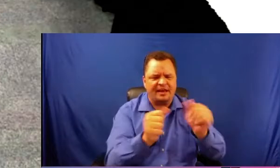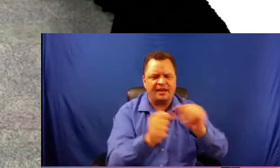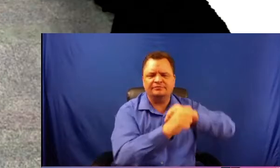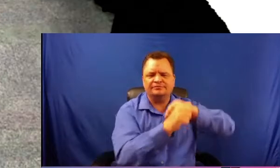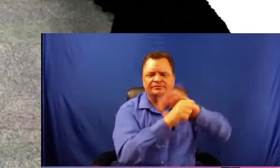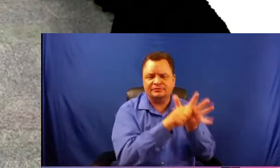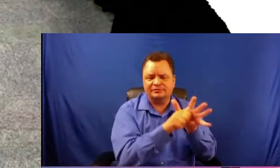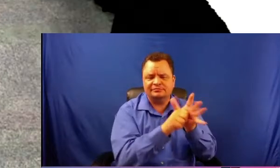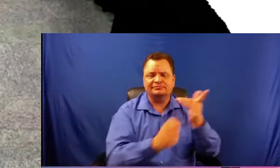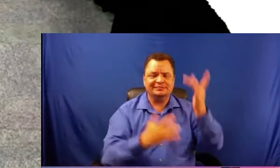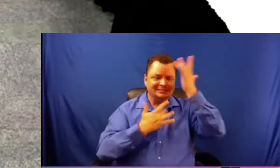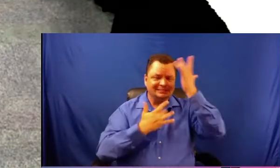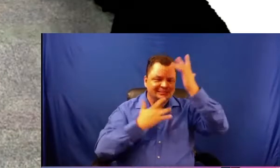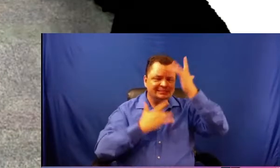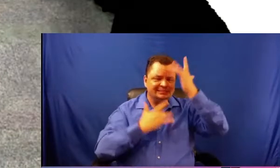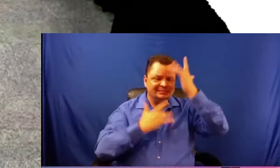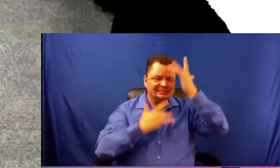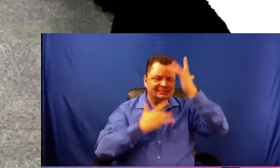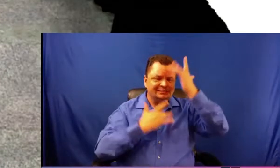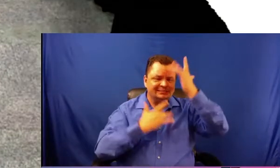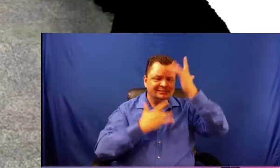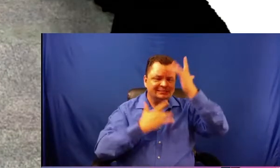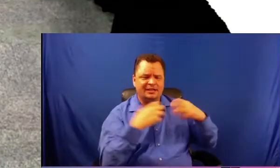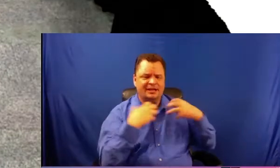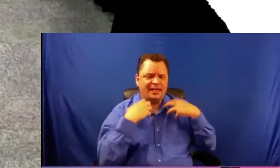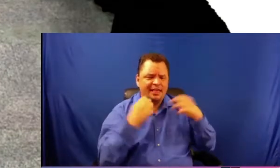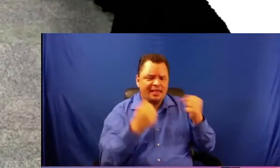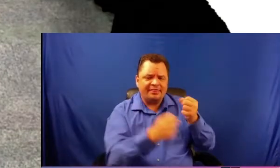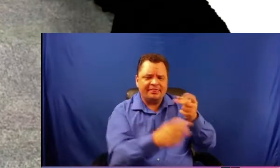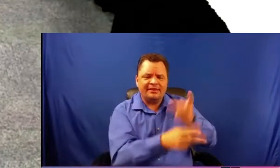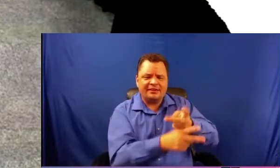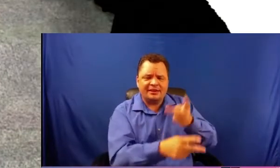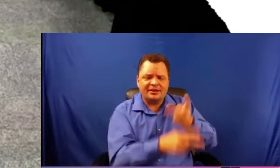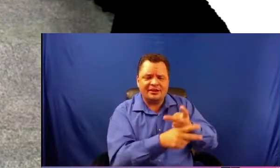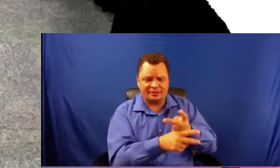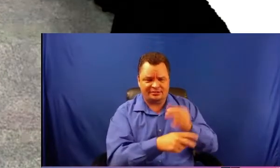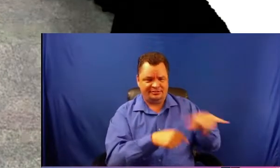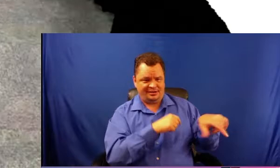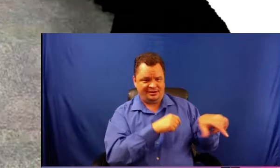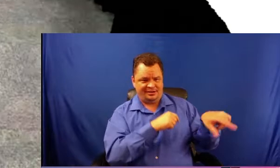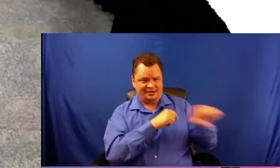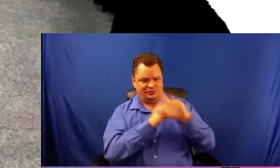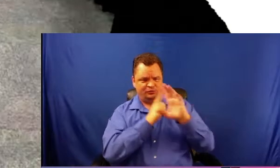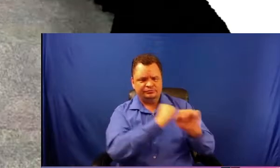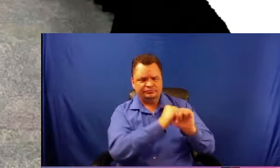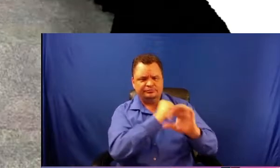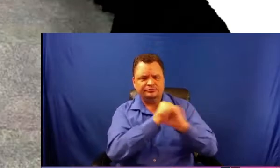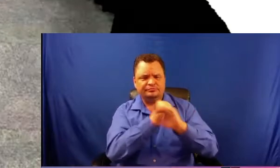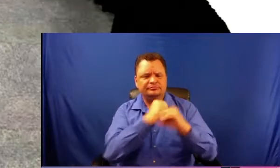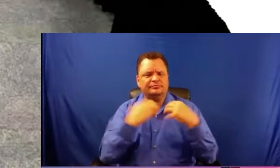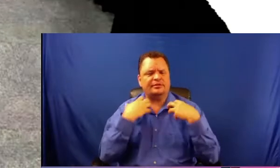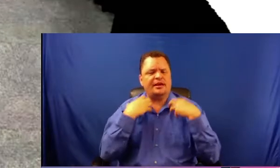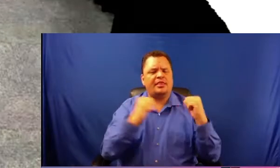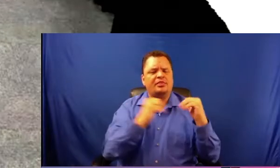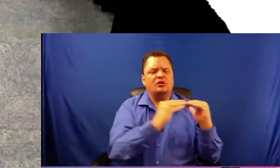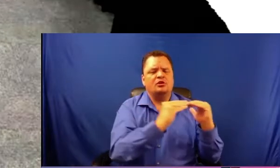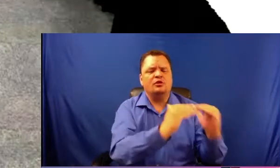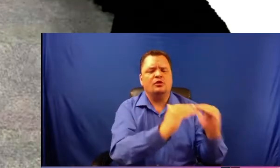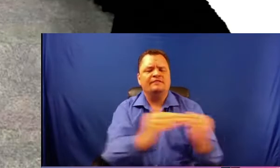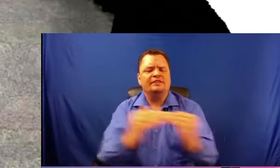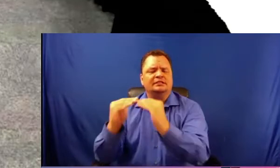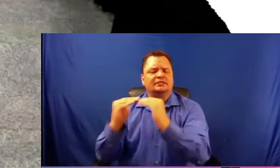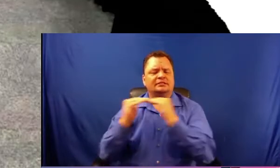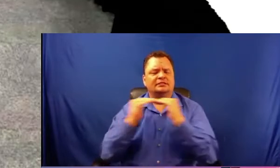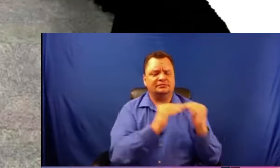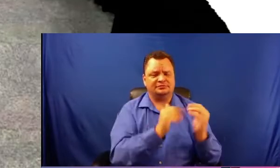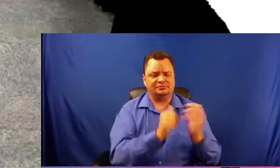at healthcare and other settings, and promotes health equity aspects of the response. And whereas the goal of this funding is to support